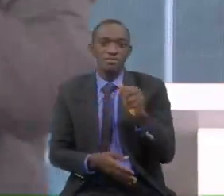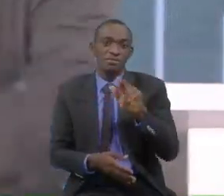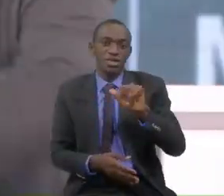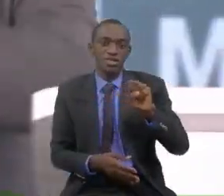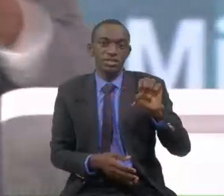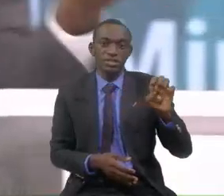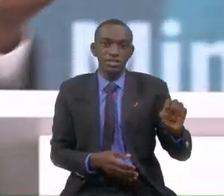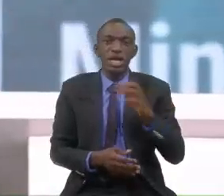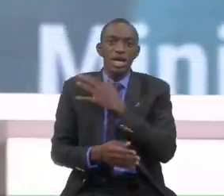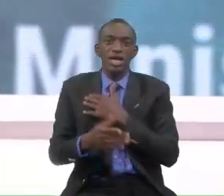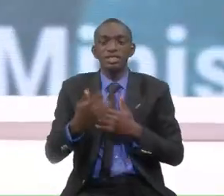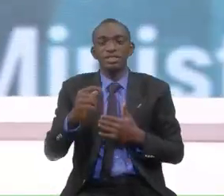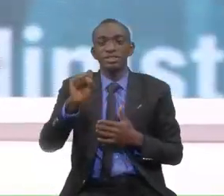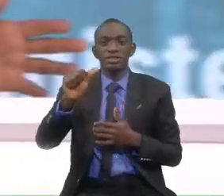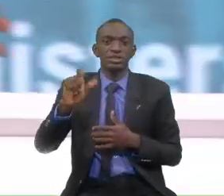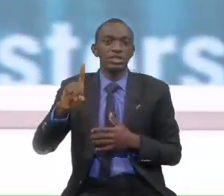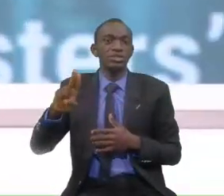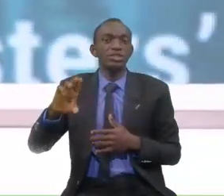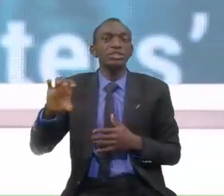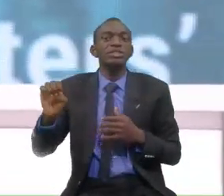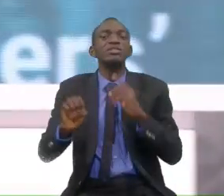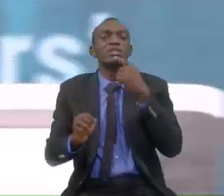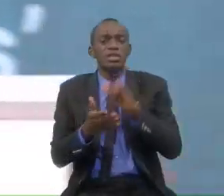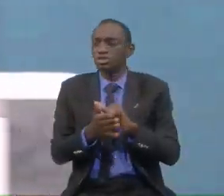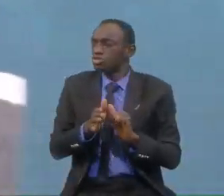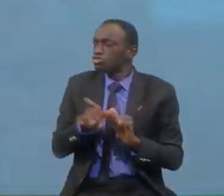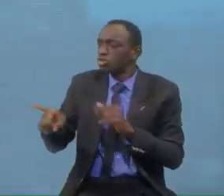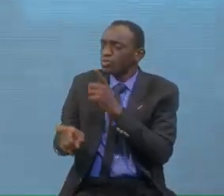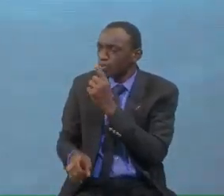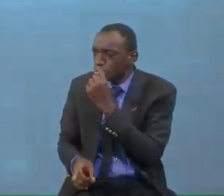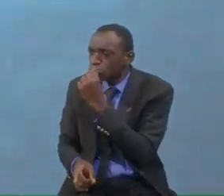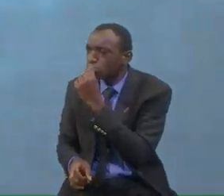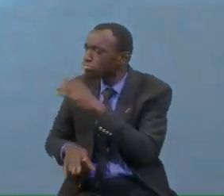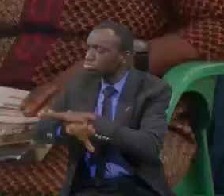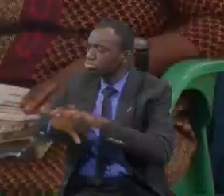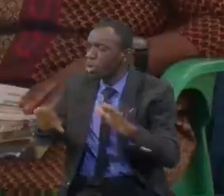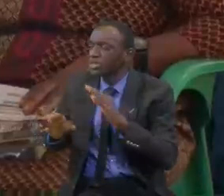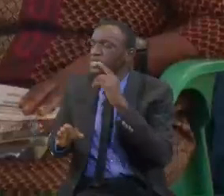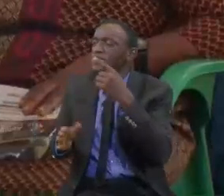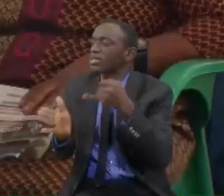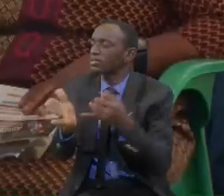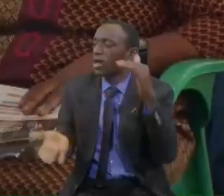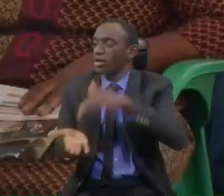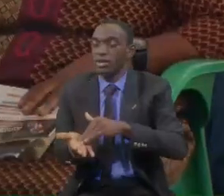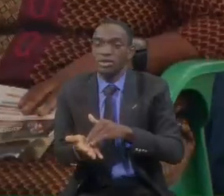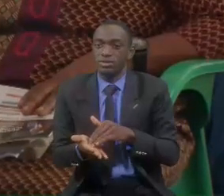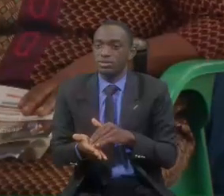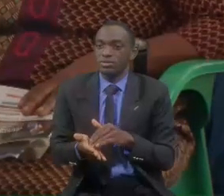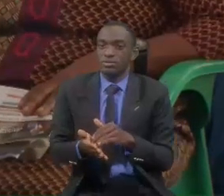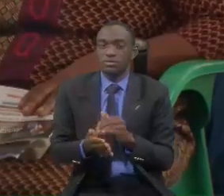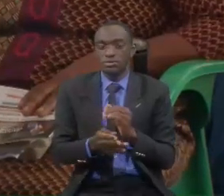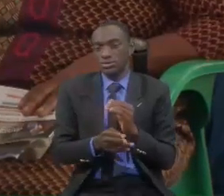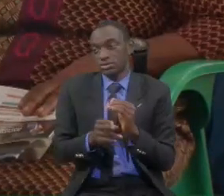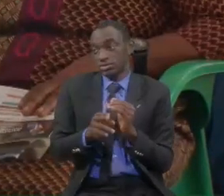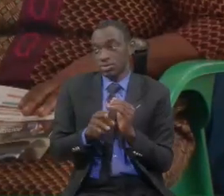say. That the people of the world said, you must not emphasize in the keeping spirit.